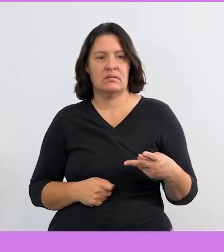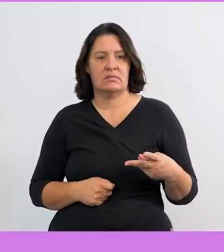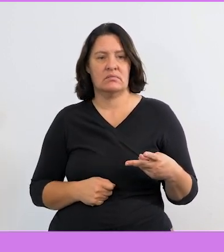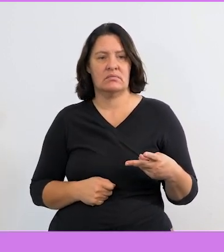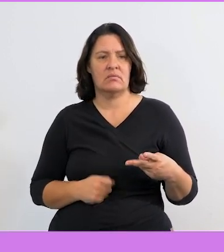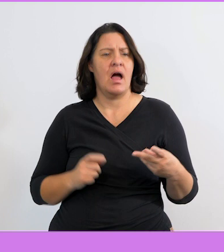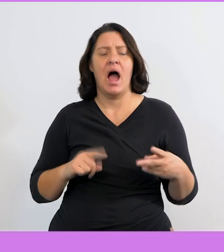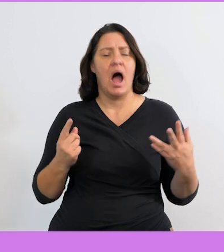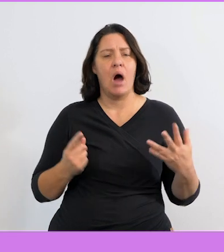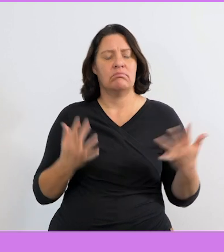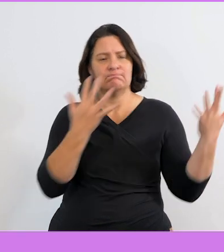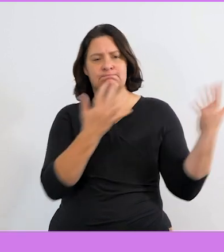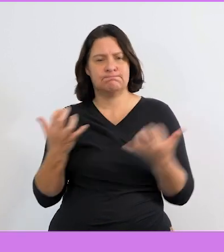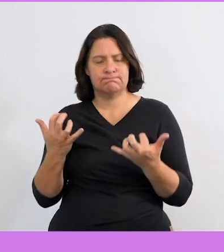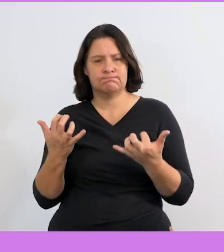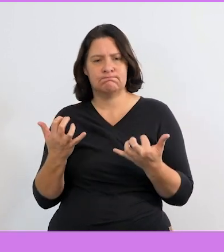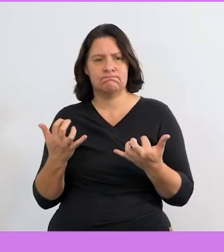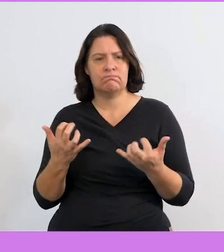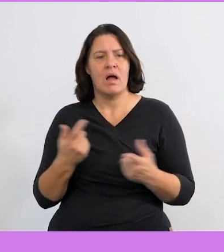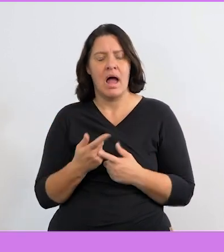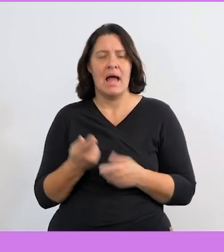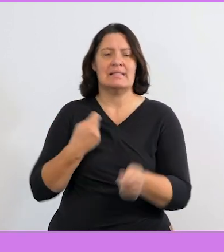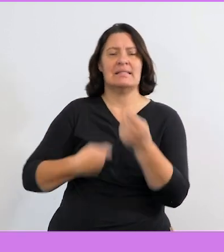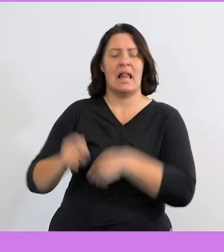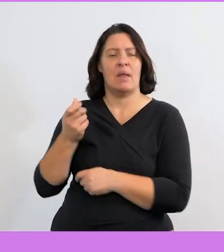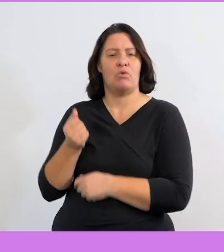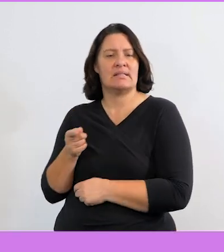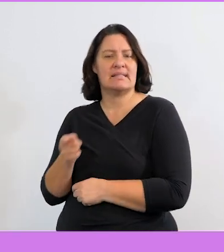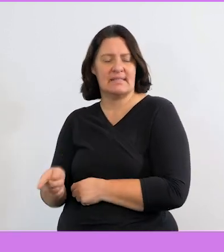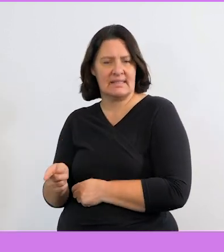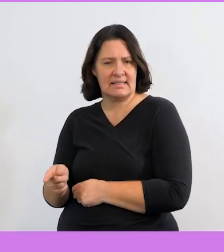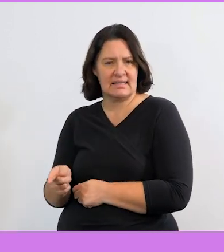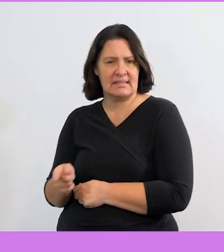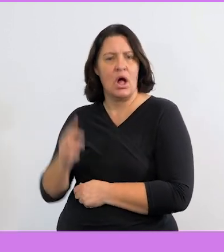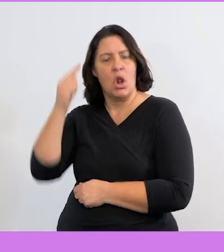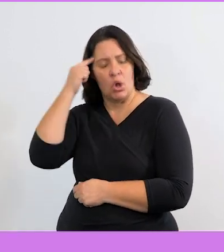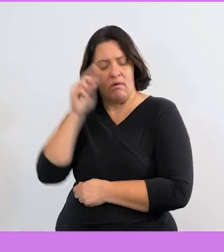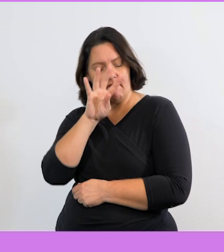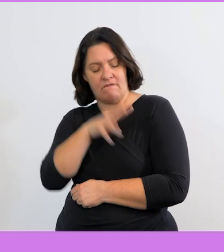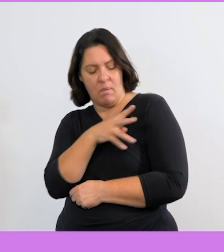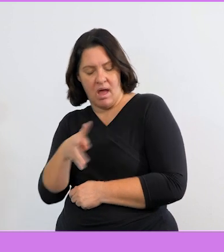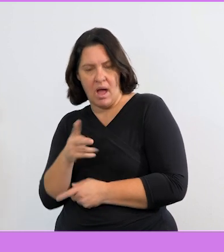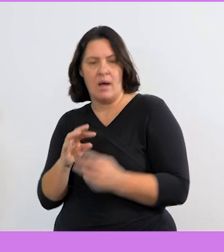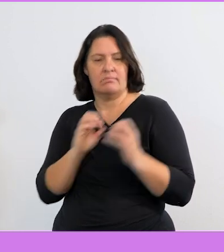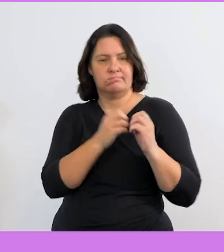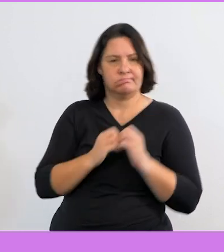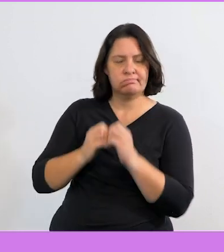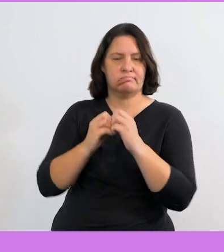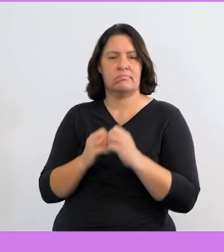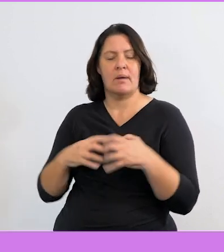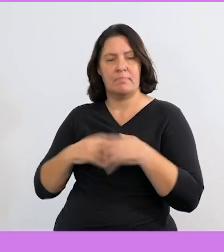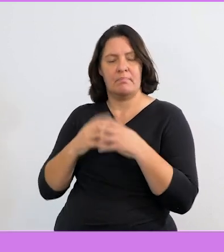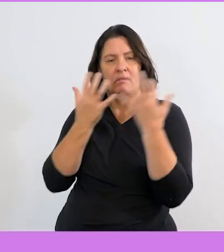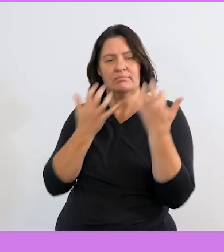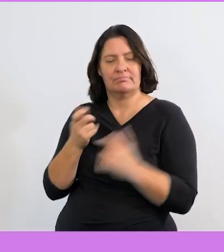we want to know, what is the formula for calculating the selling price? I'm looking for the formula for calculating selling